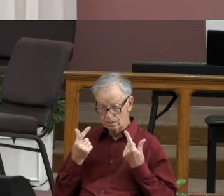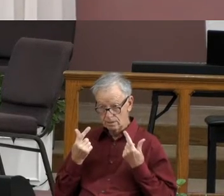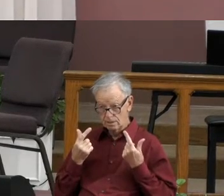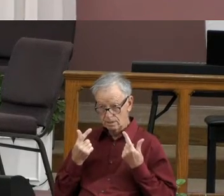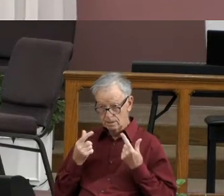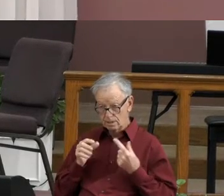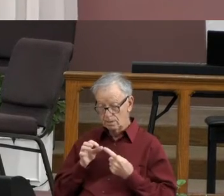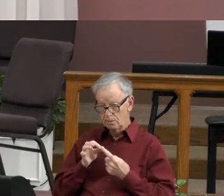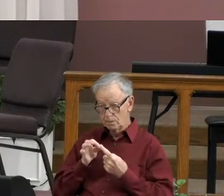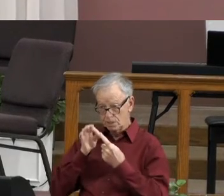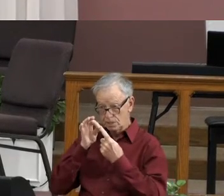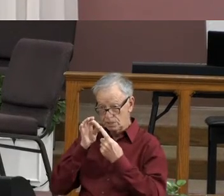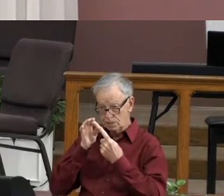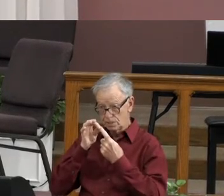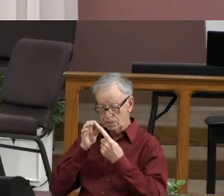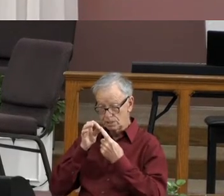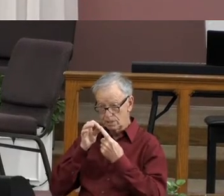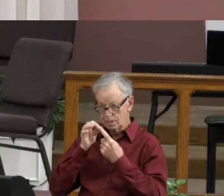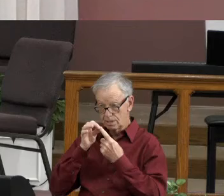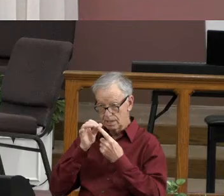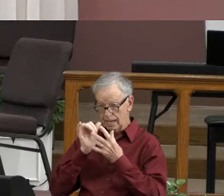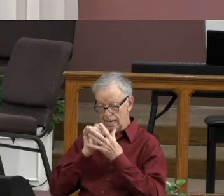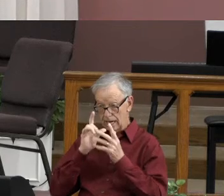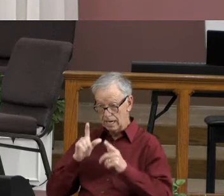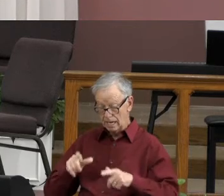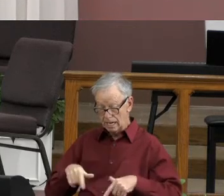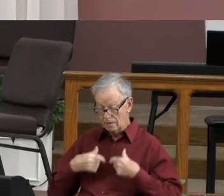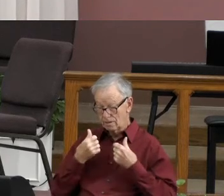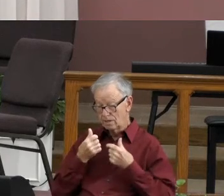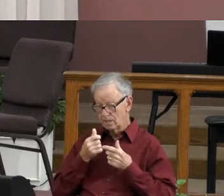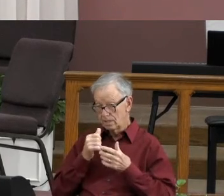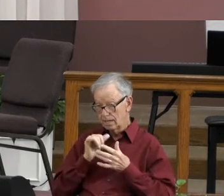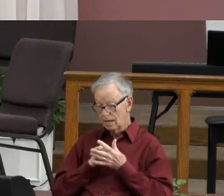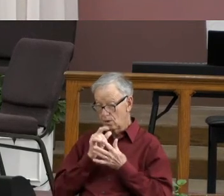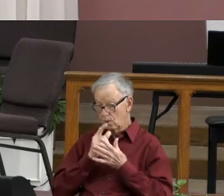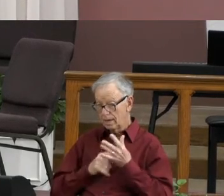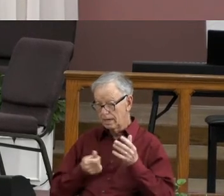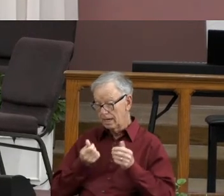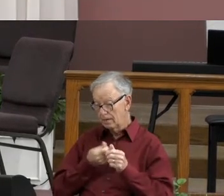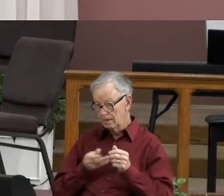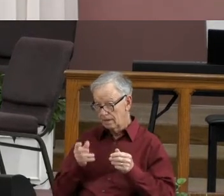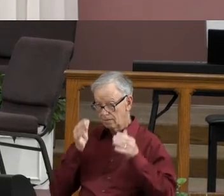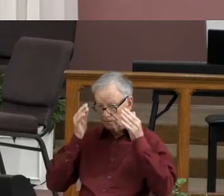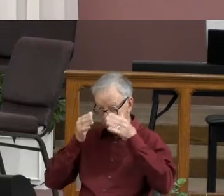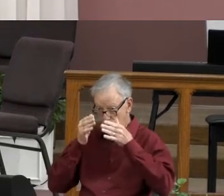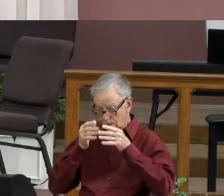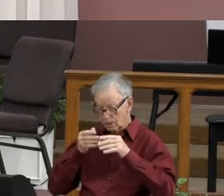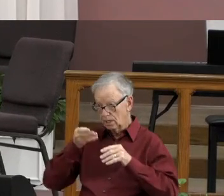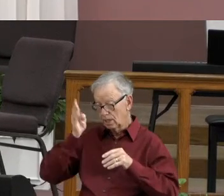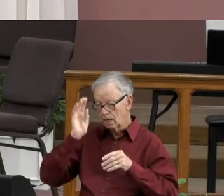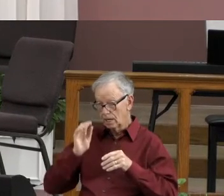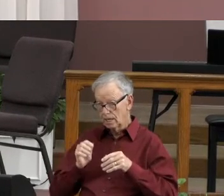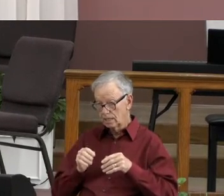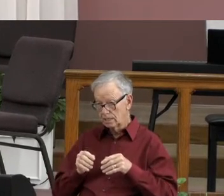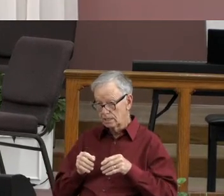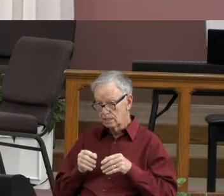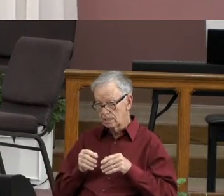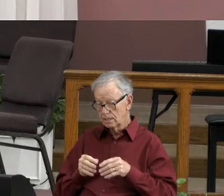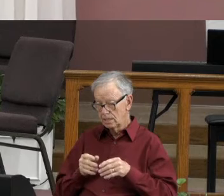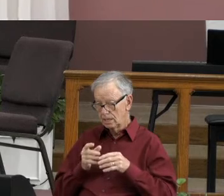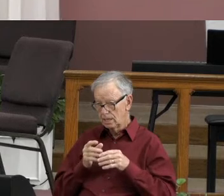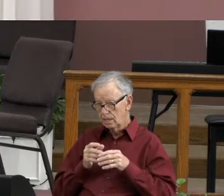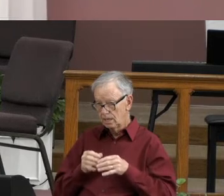and the preciousness of that? Is that what everything focuses on, God's pinnacle of creation, that